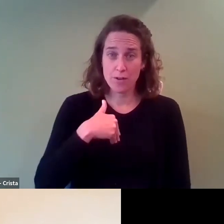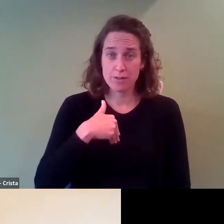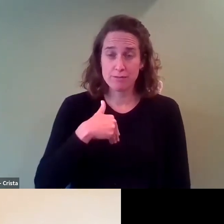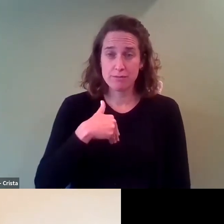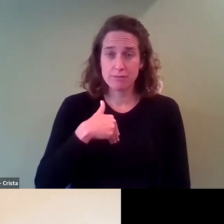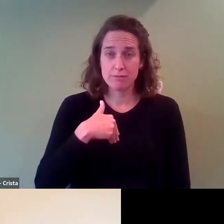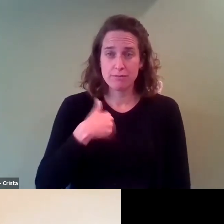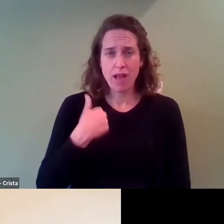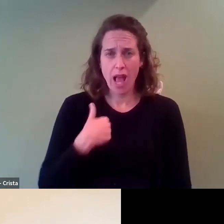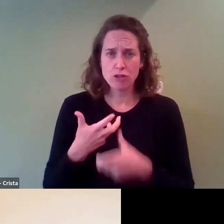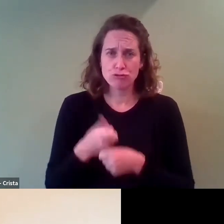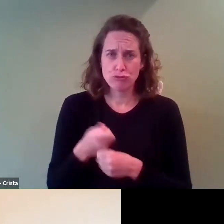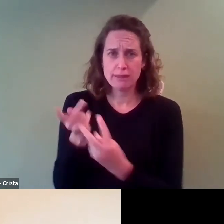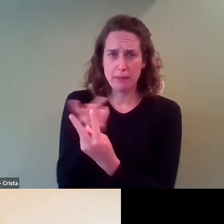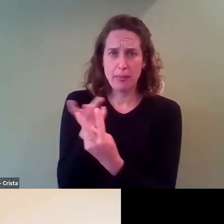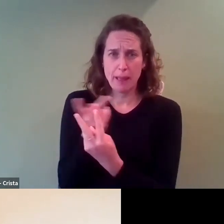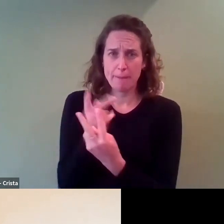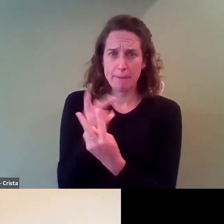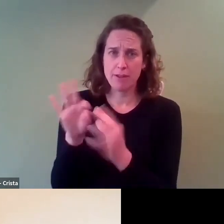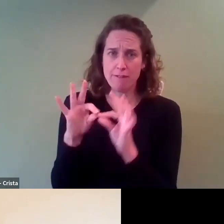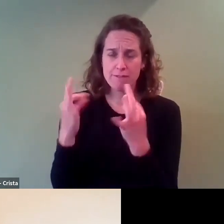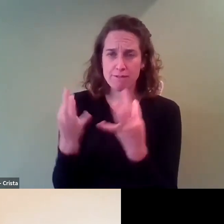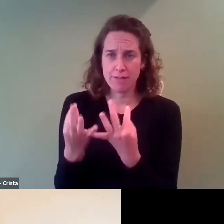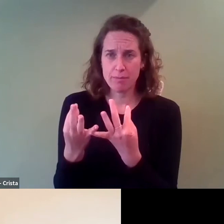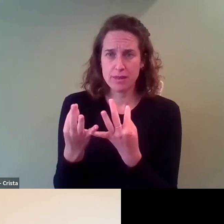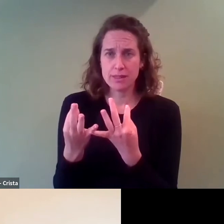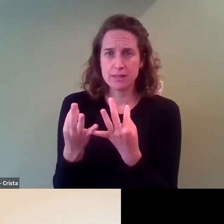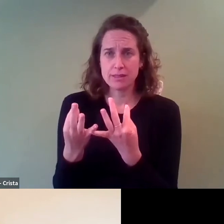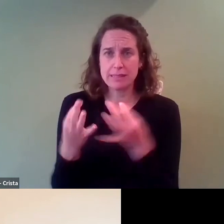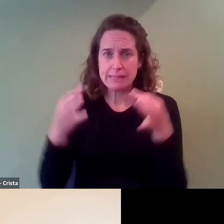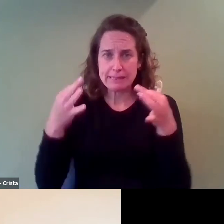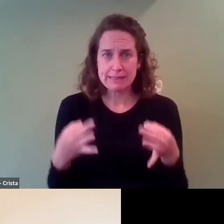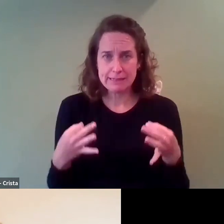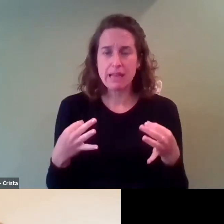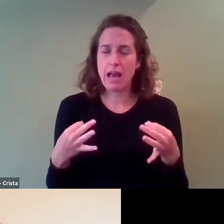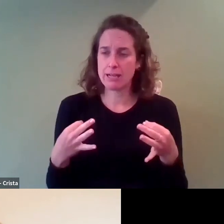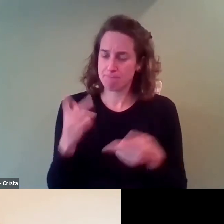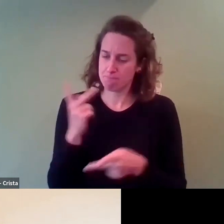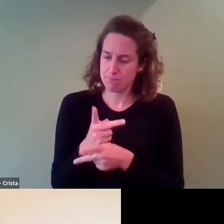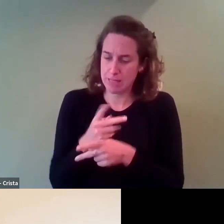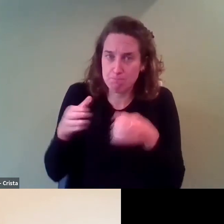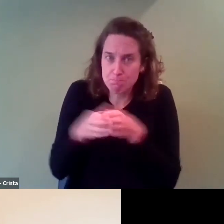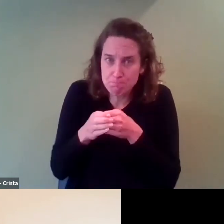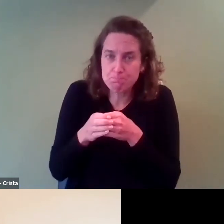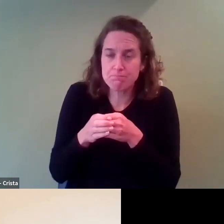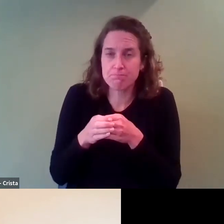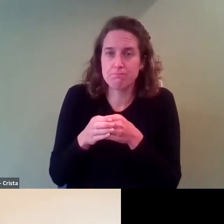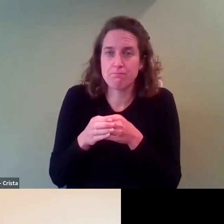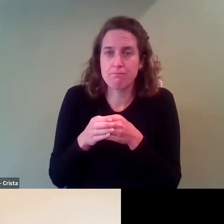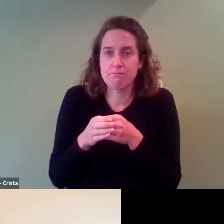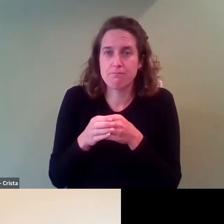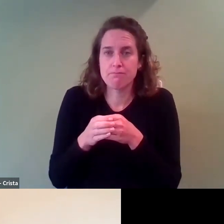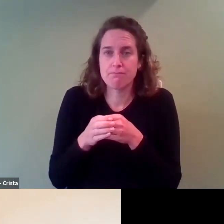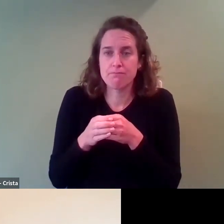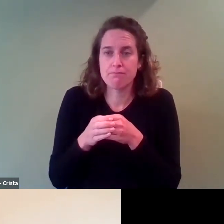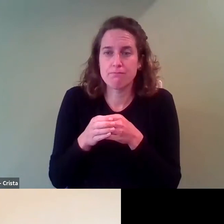I trust that those families and other families are deciding, no way, no one's coming into my house. And so I